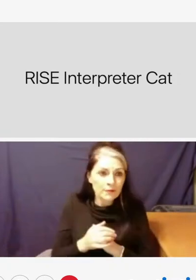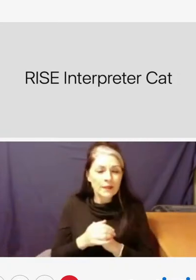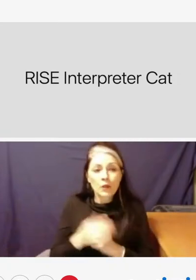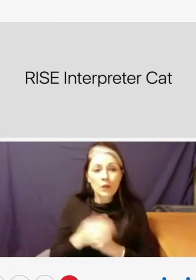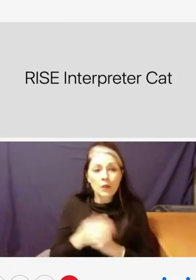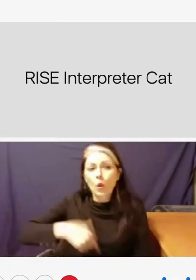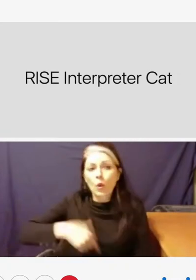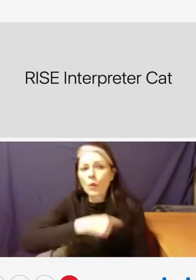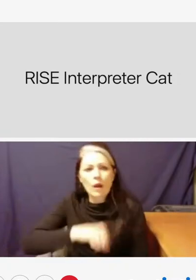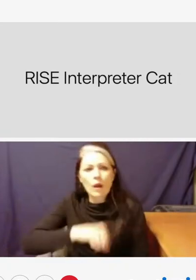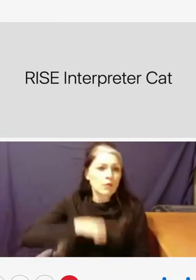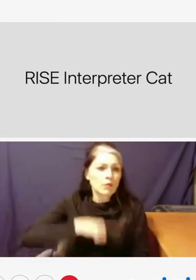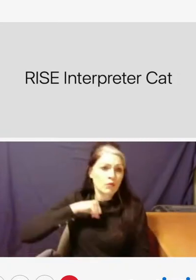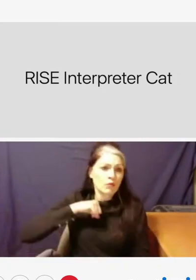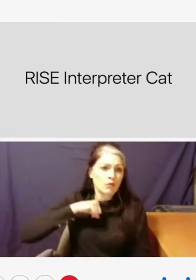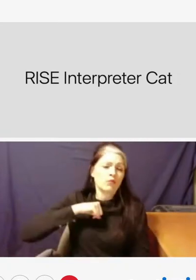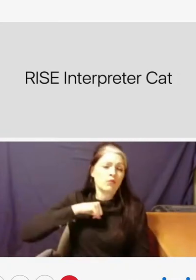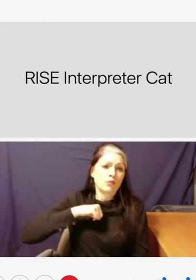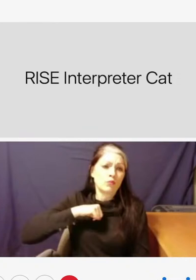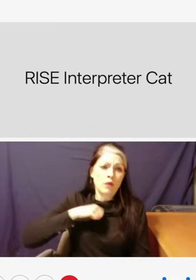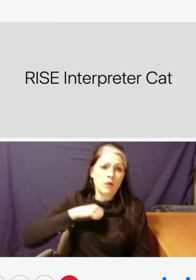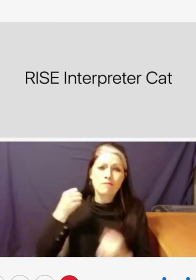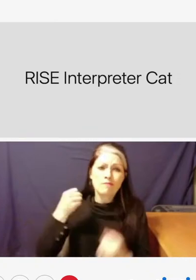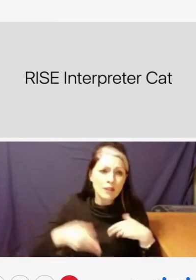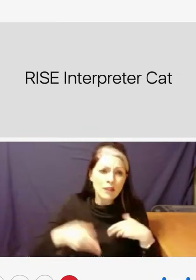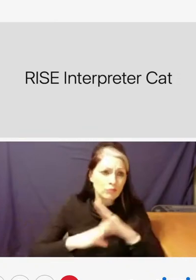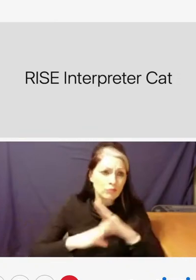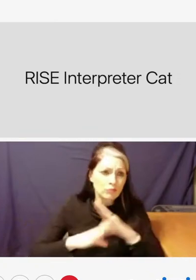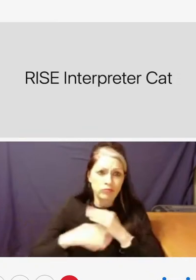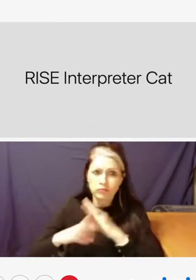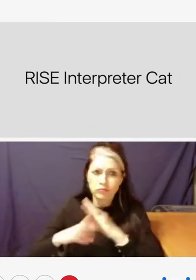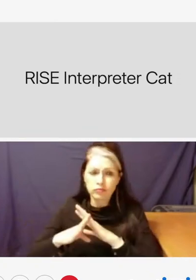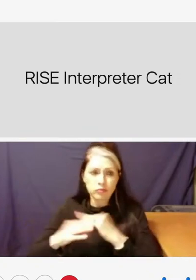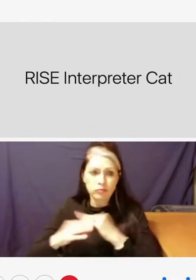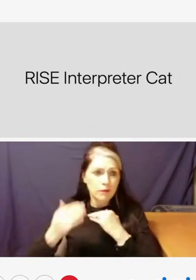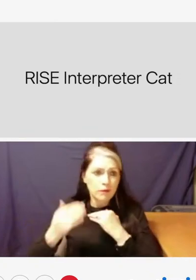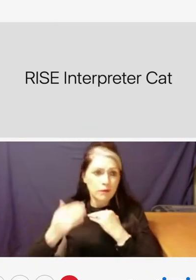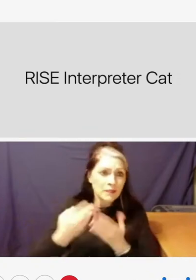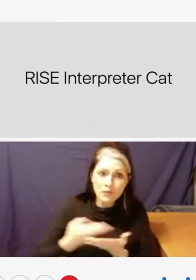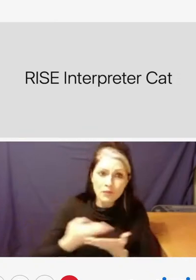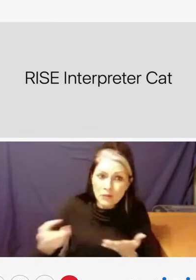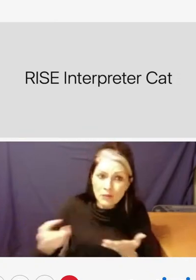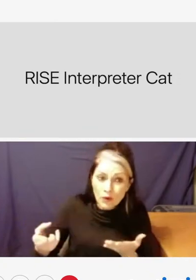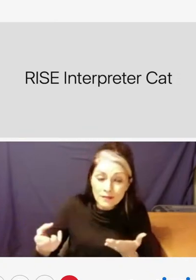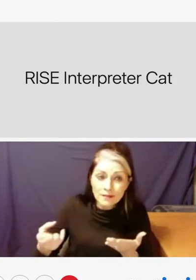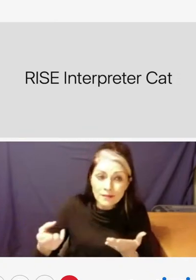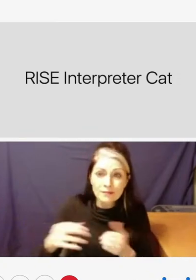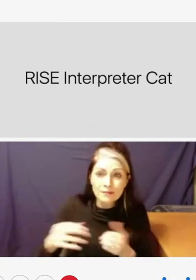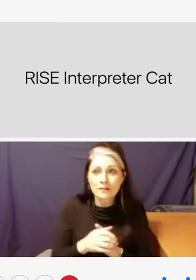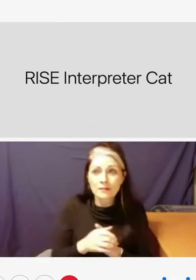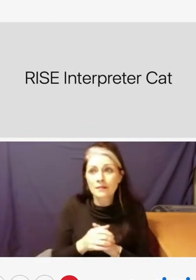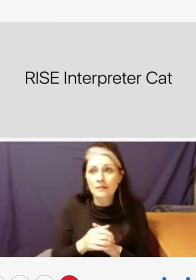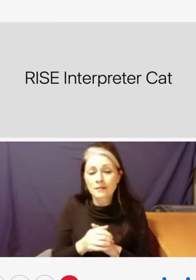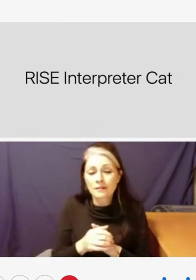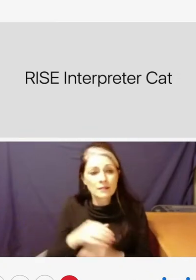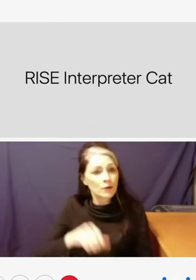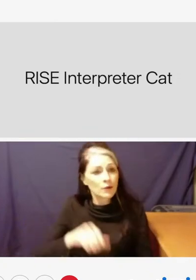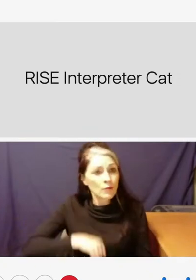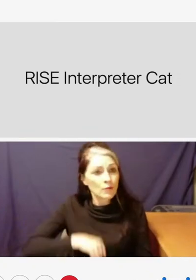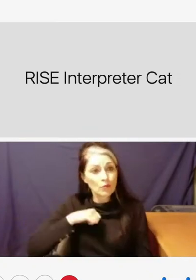obstacles they don't have a lot of the resources uh so we're just extremely proud especially during